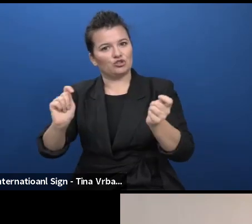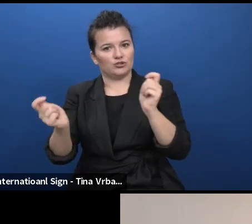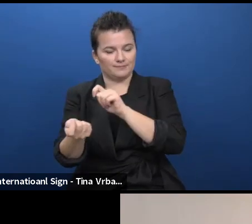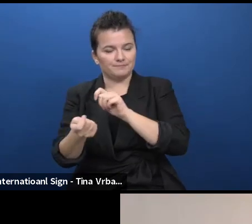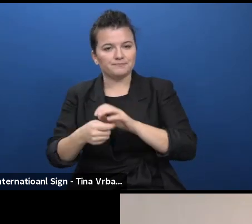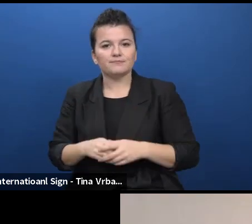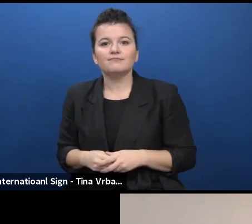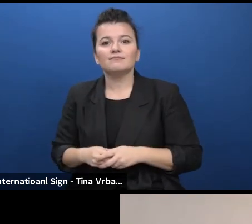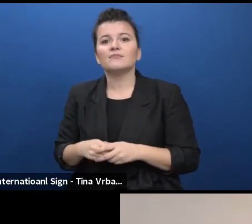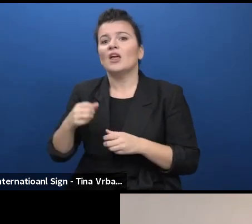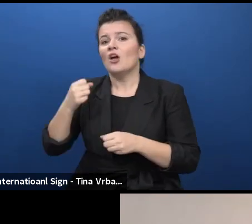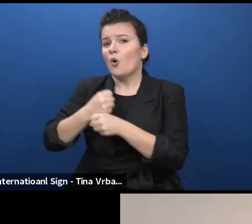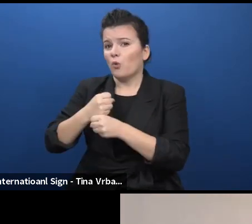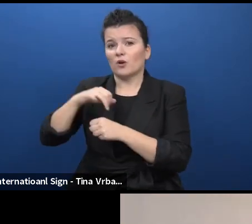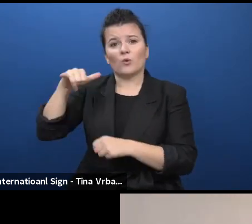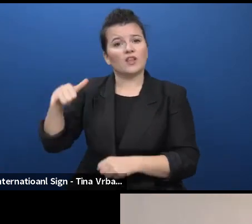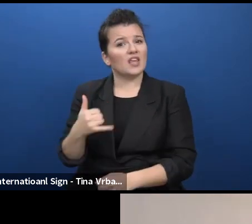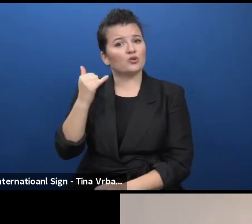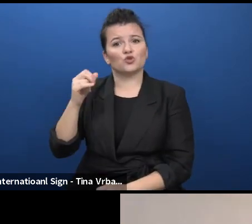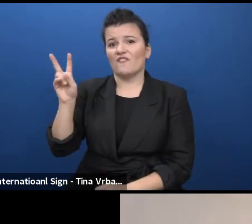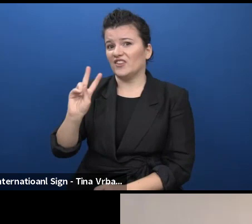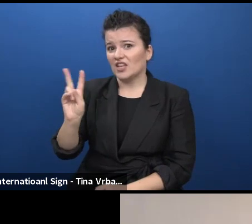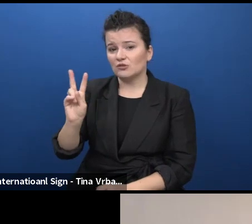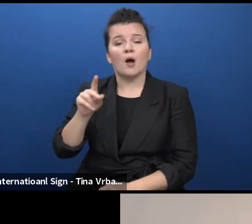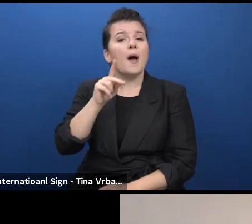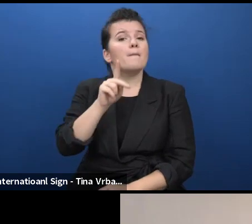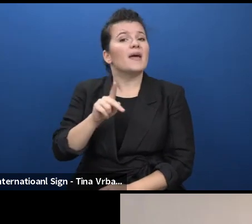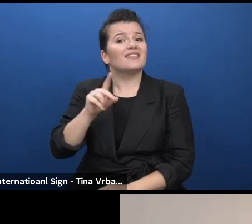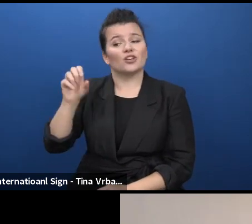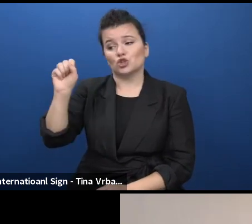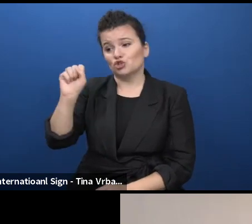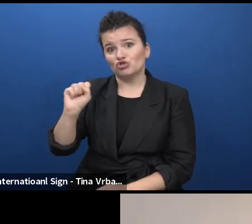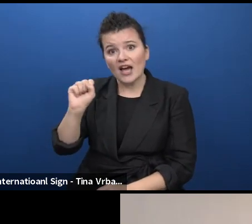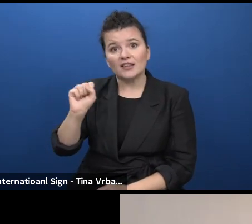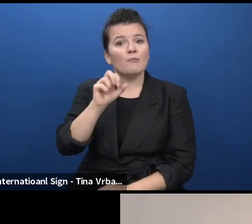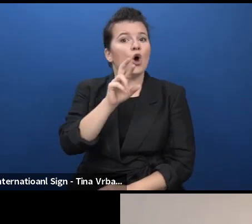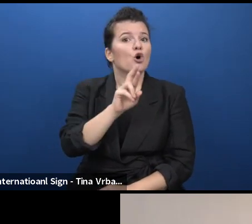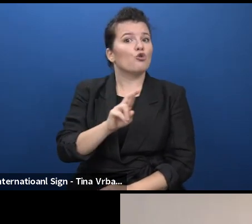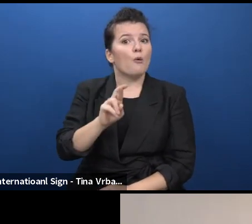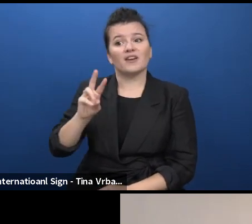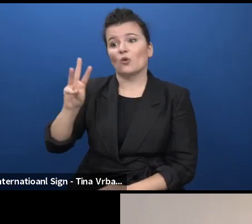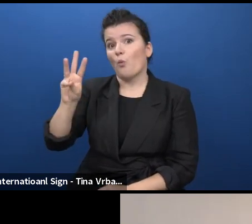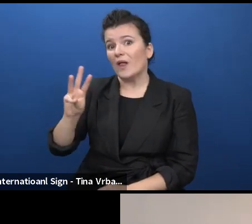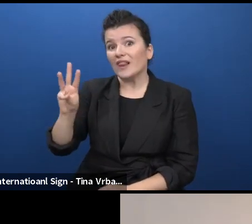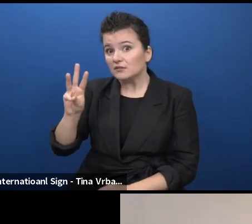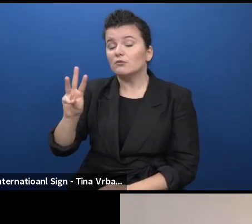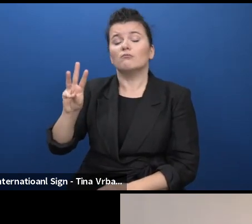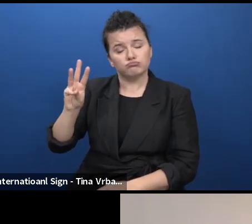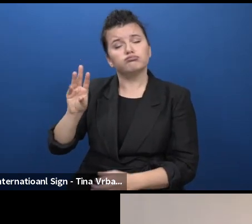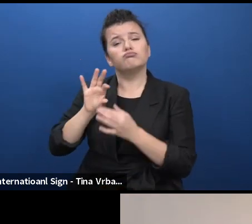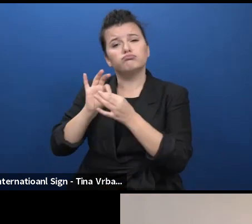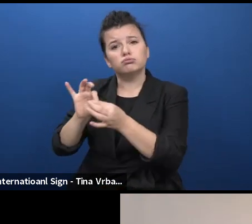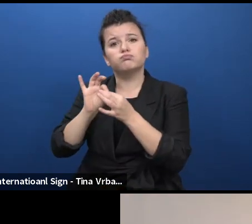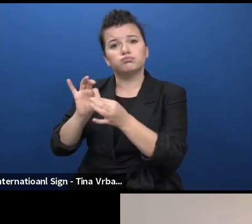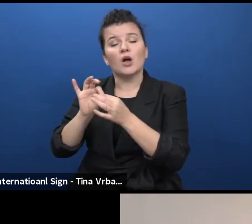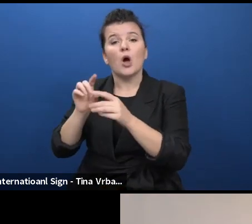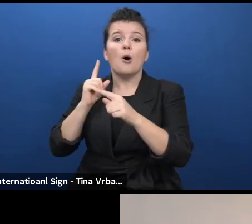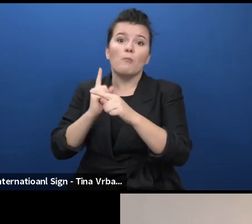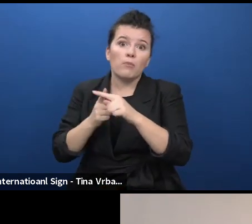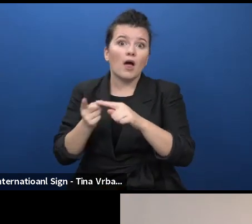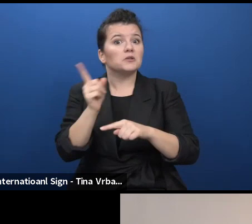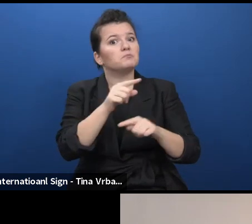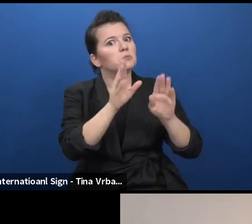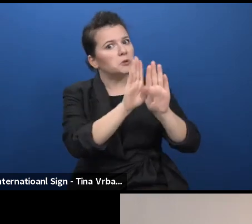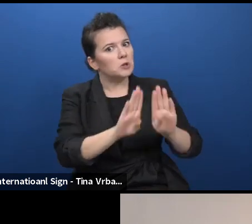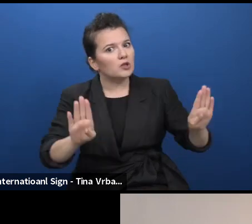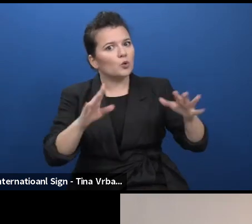Janusz Wisniewski, Peter Schneider and Robert Wilson and has collaborated with famous theatre makers